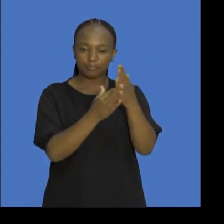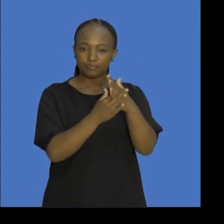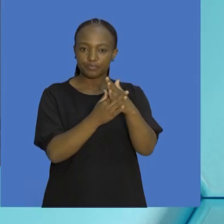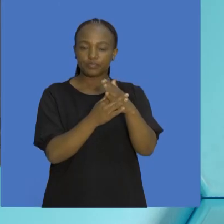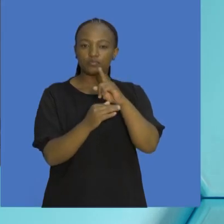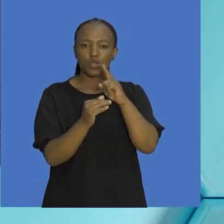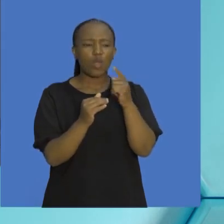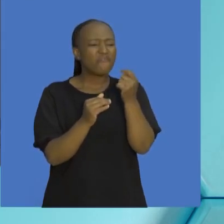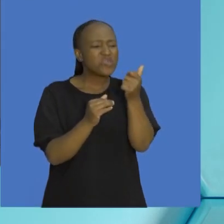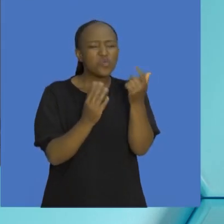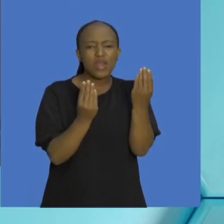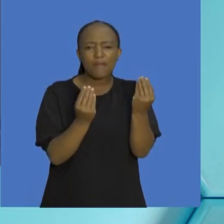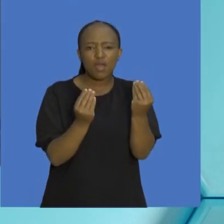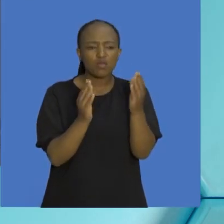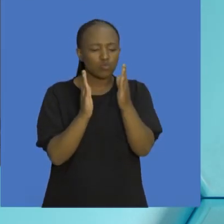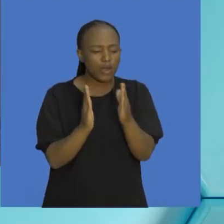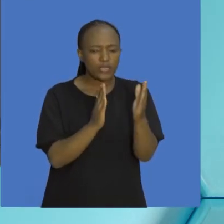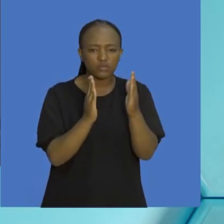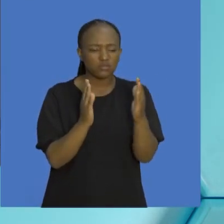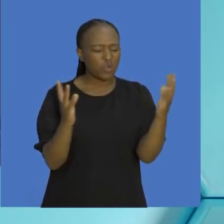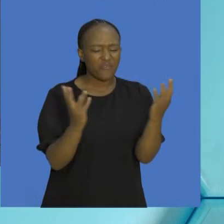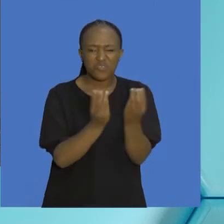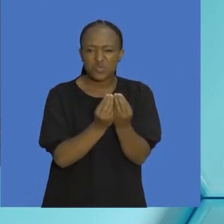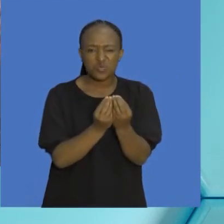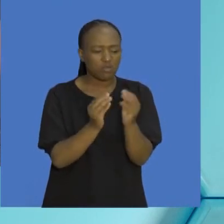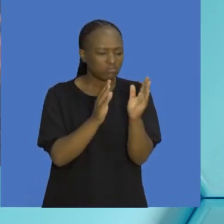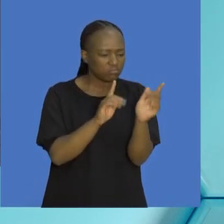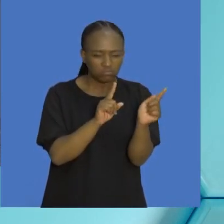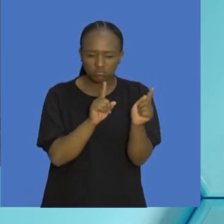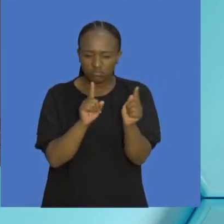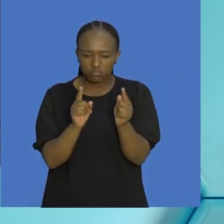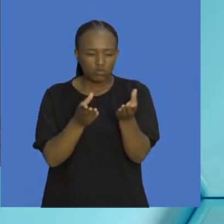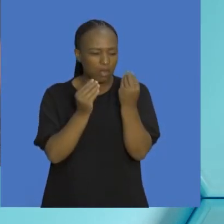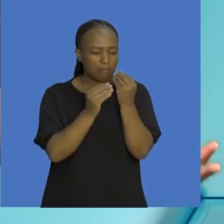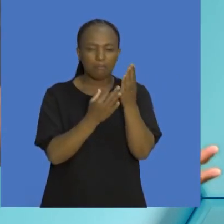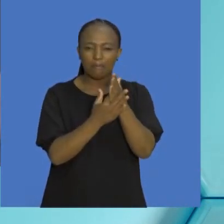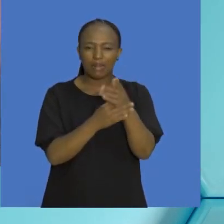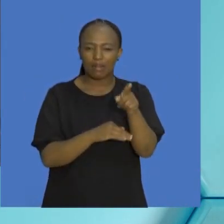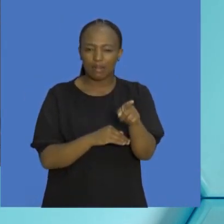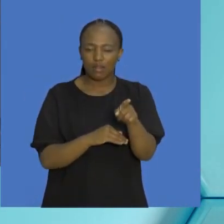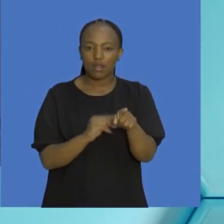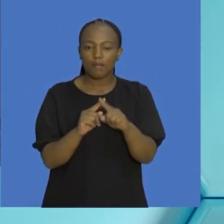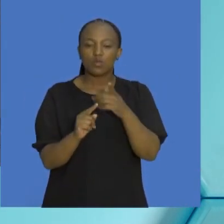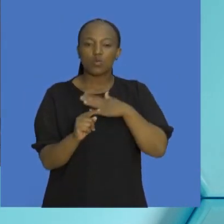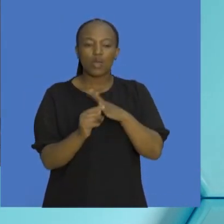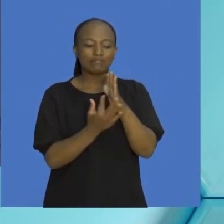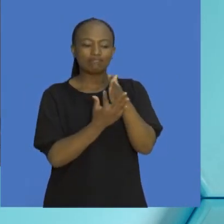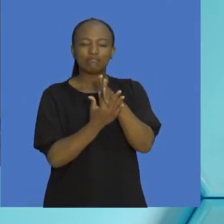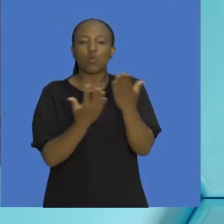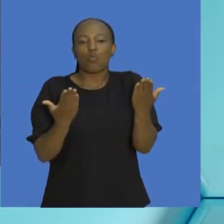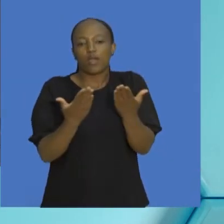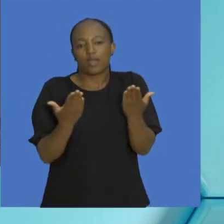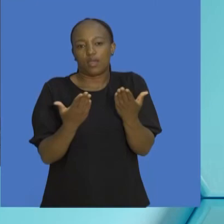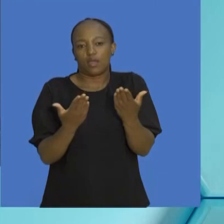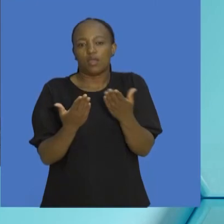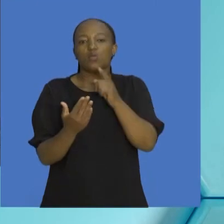You can find the median. If you have a small set of data, you can arrange your data and look at it and find the median. But if you